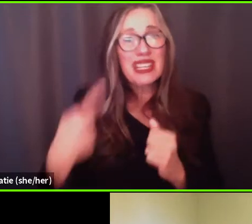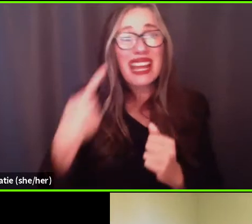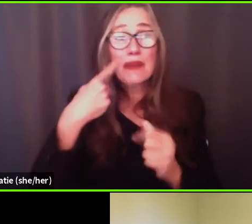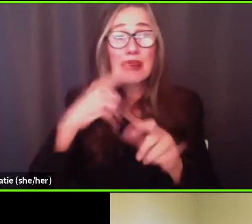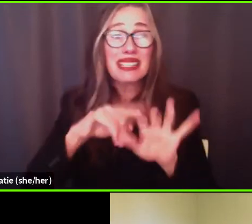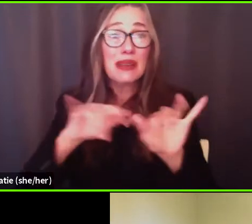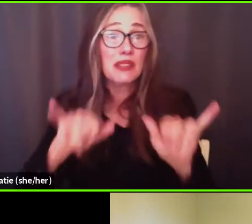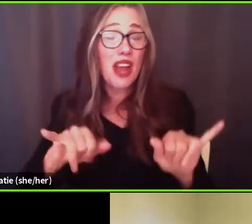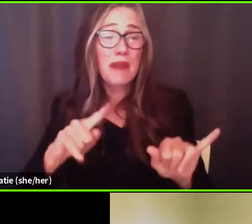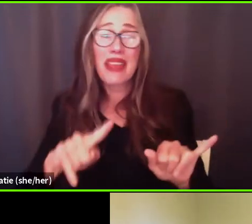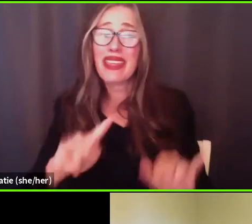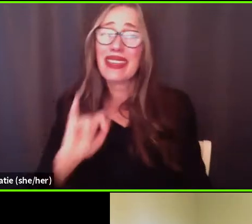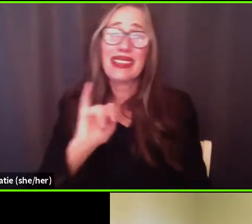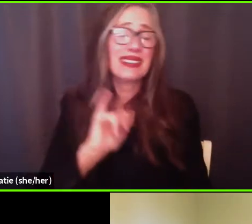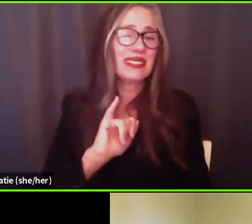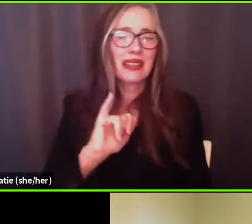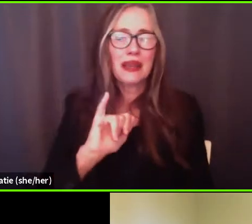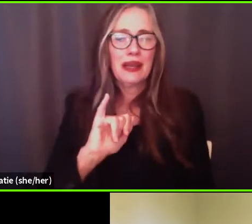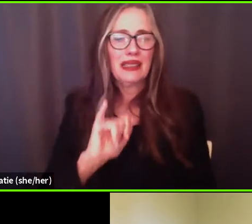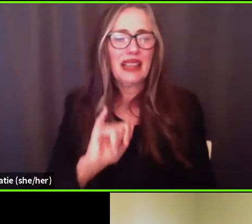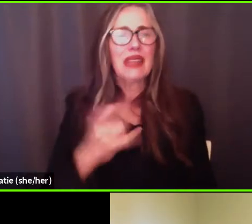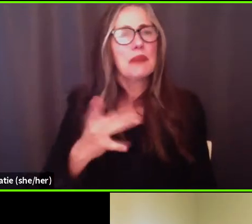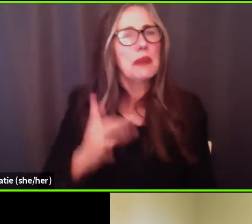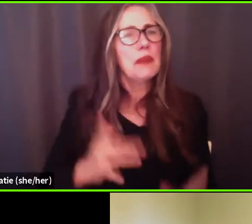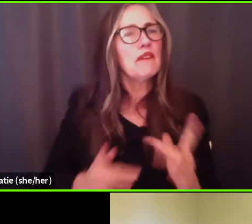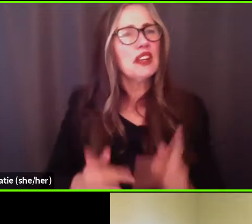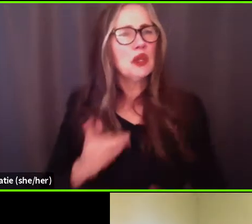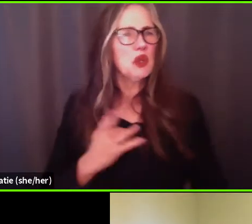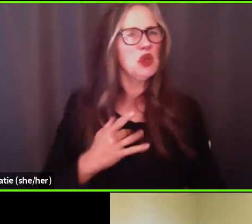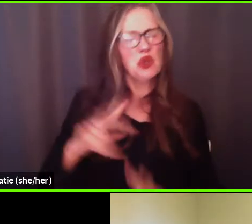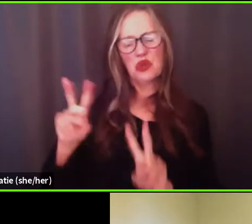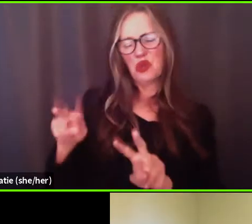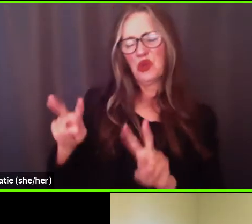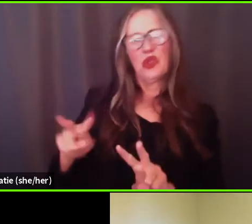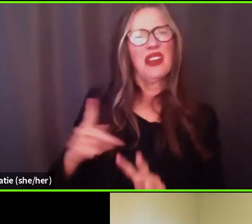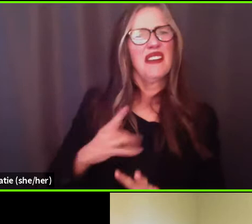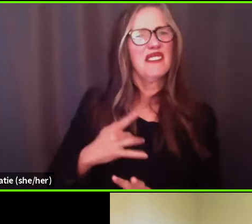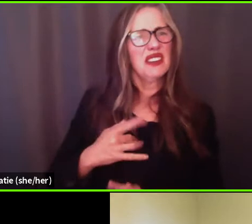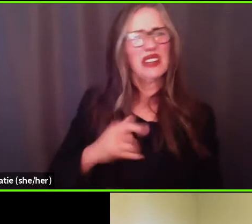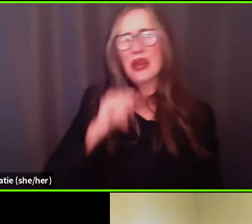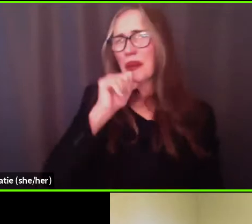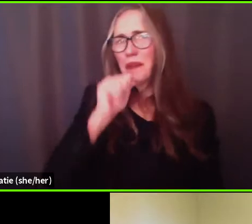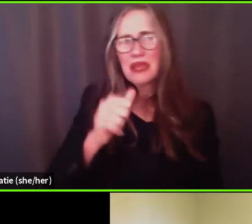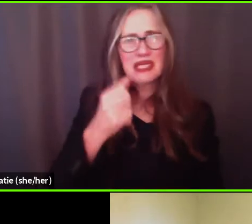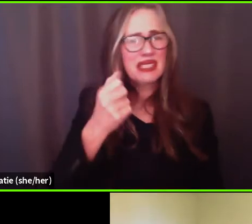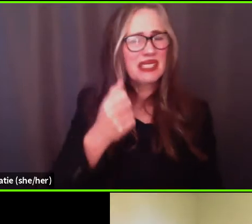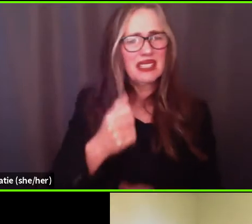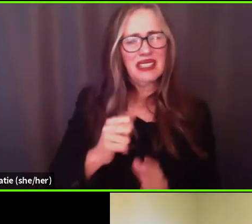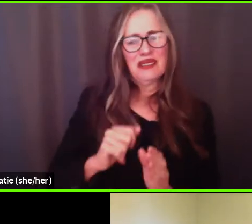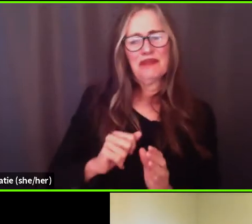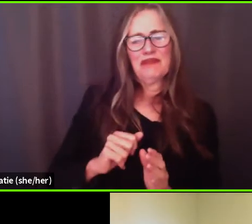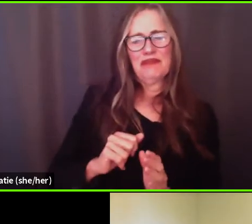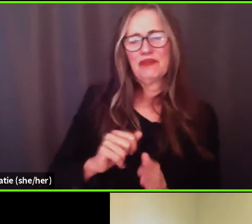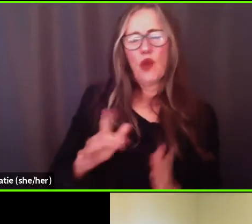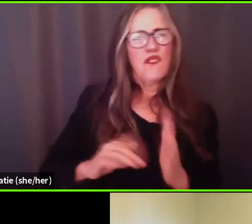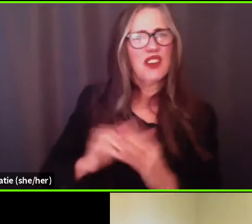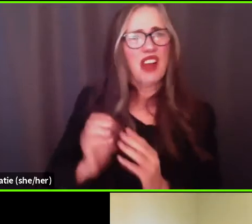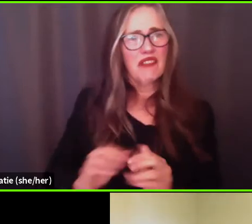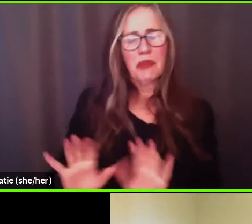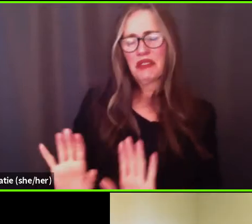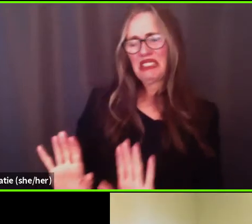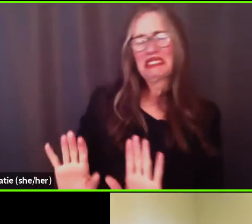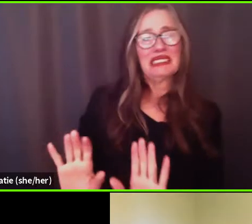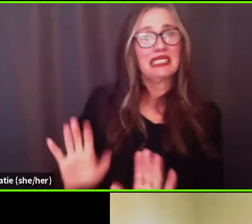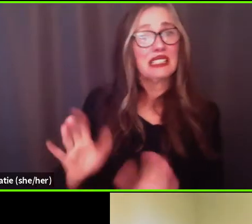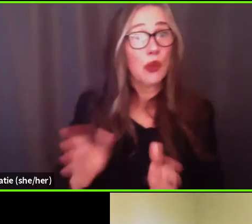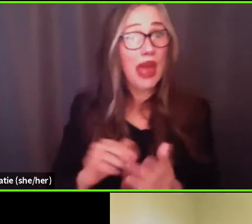misattribution is weaponized as a way to pursue specific political projects and so we have to think about you know eugenics within that as one of